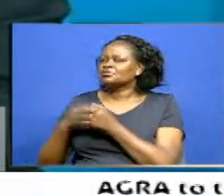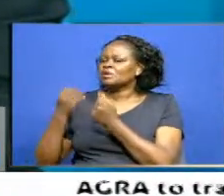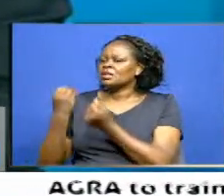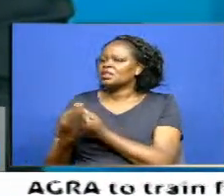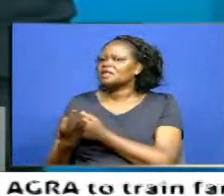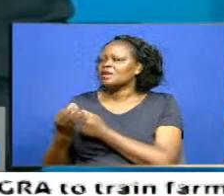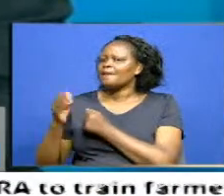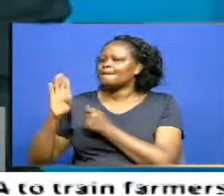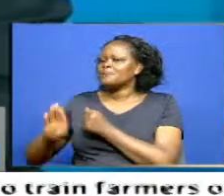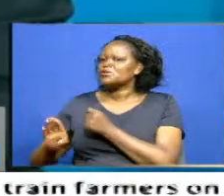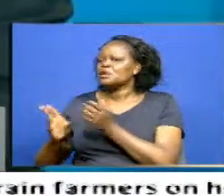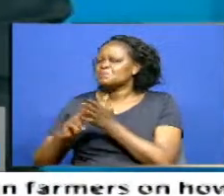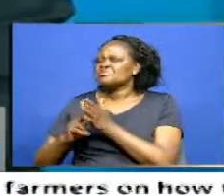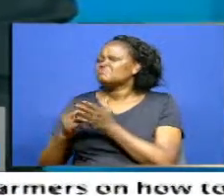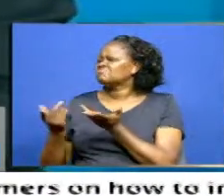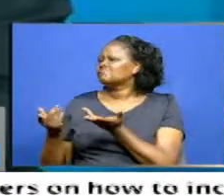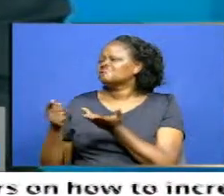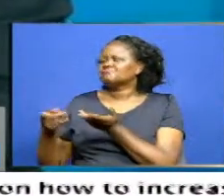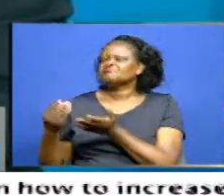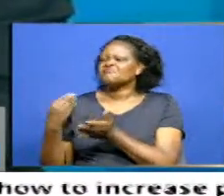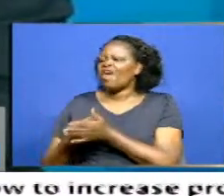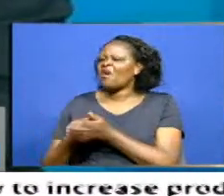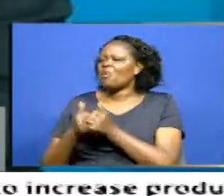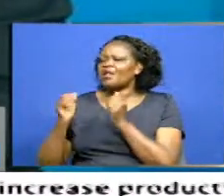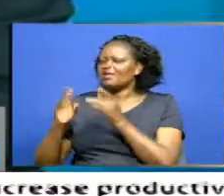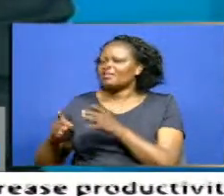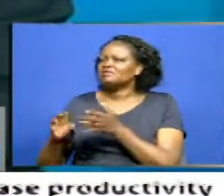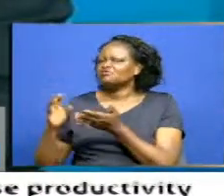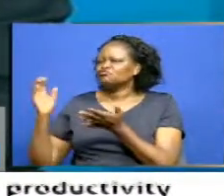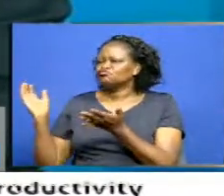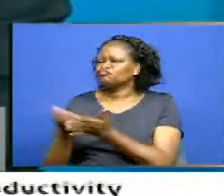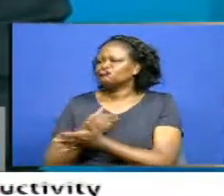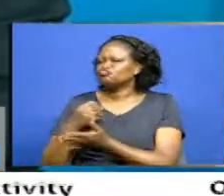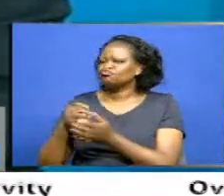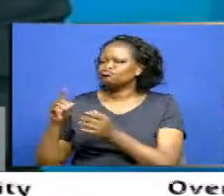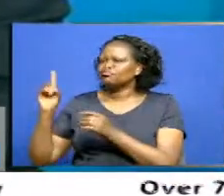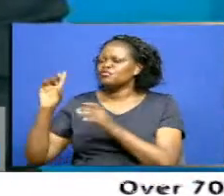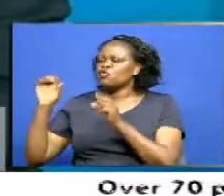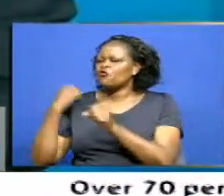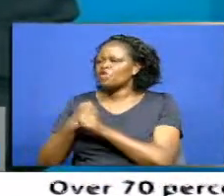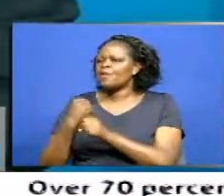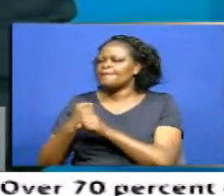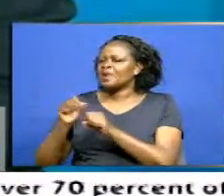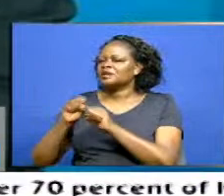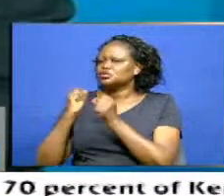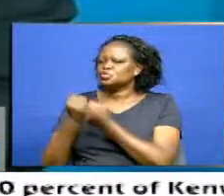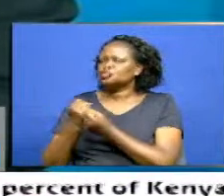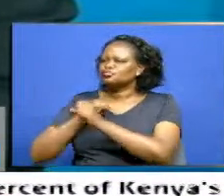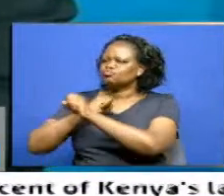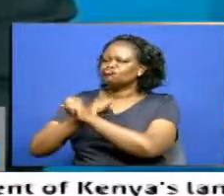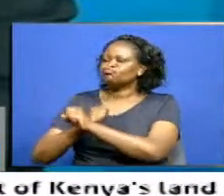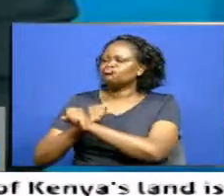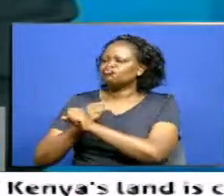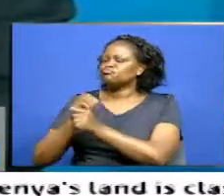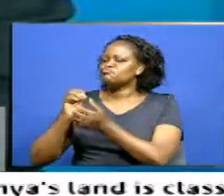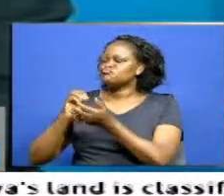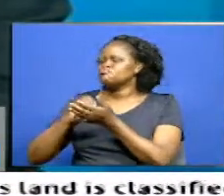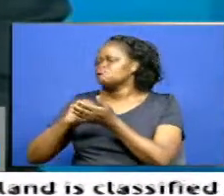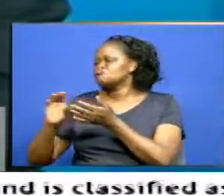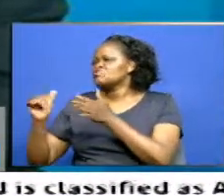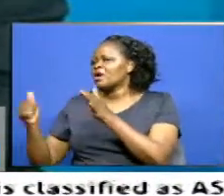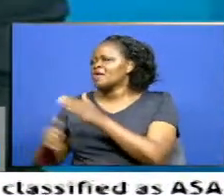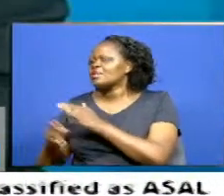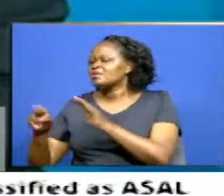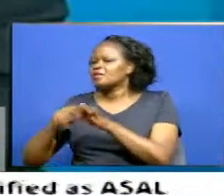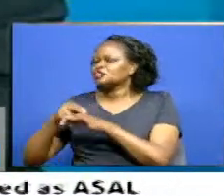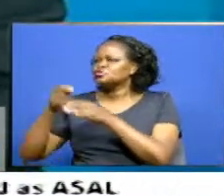program. So you're already underfunding it. You're removing it from the Ministry of Labour and Social Protection. You're putting it under the ministry, under the National Treasury. You're